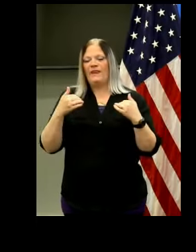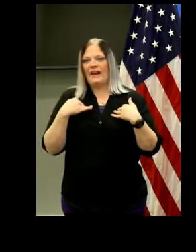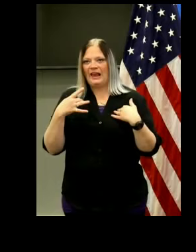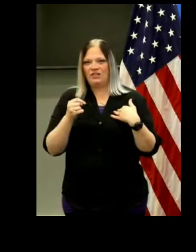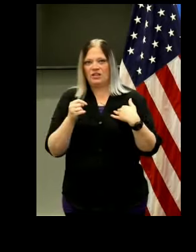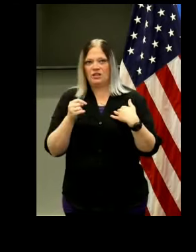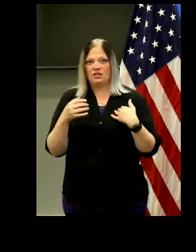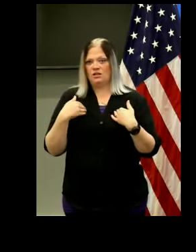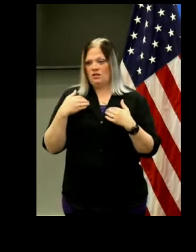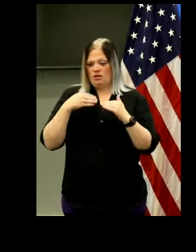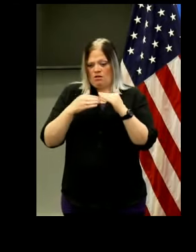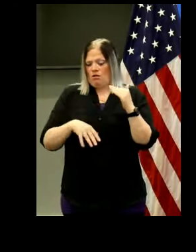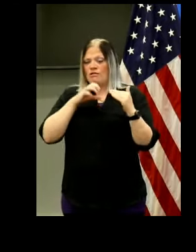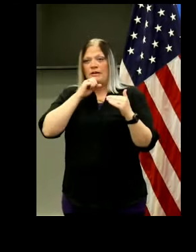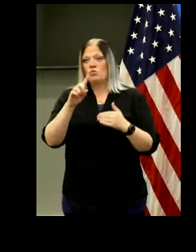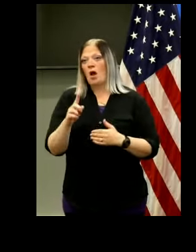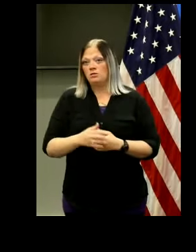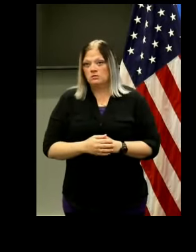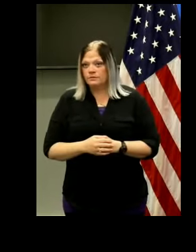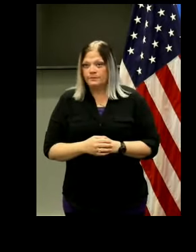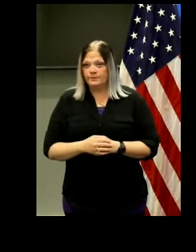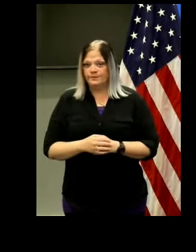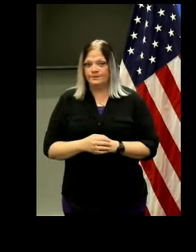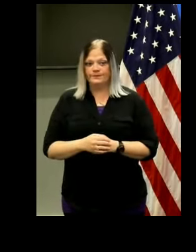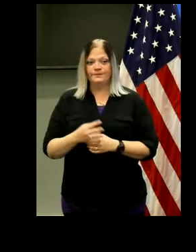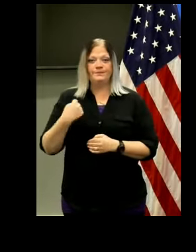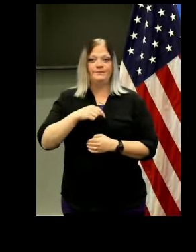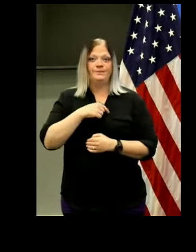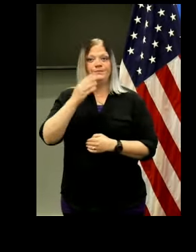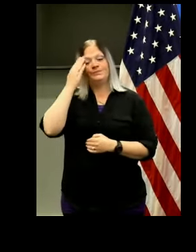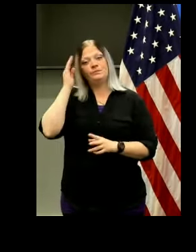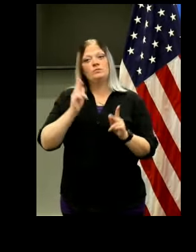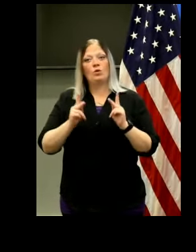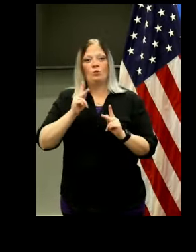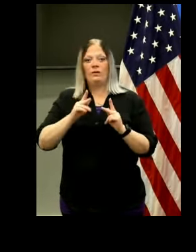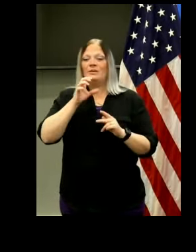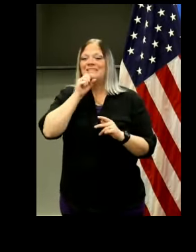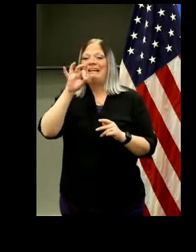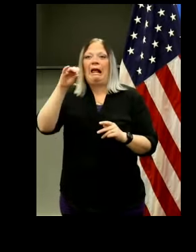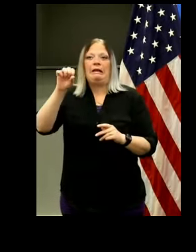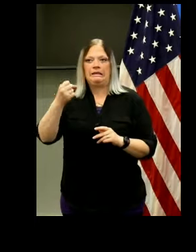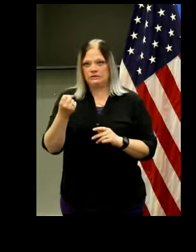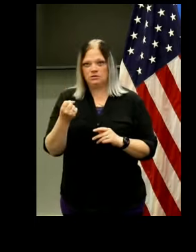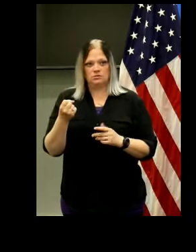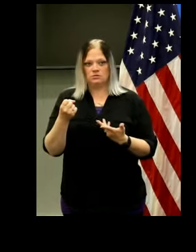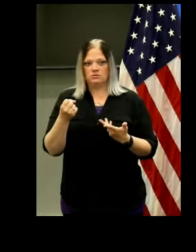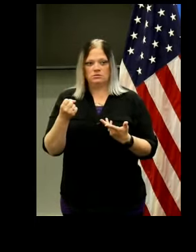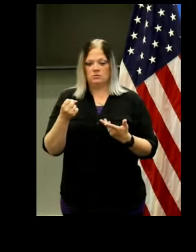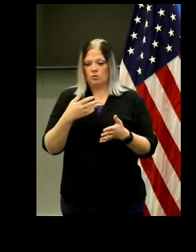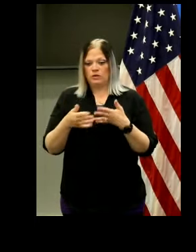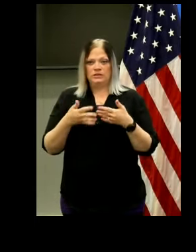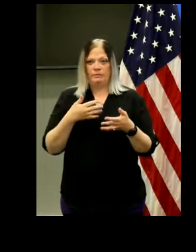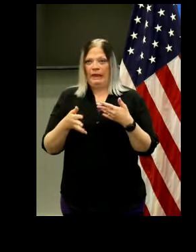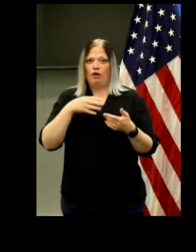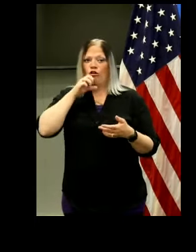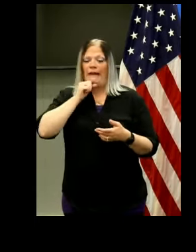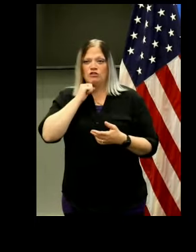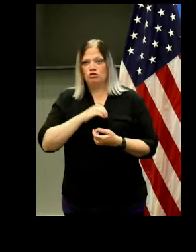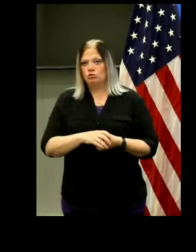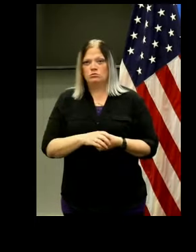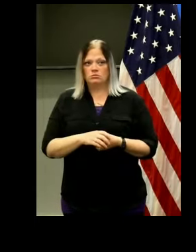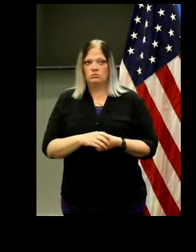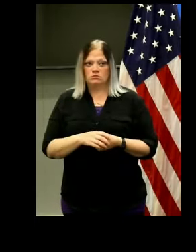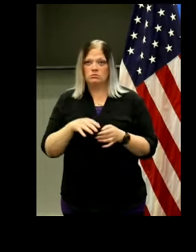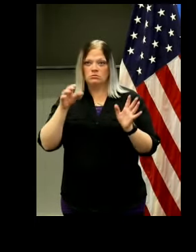young as under the age of 1, and we know of individuals that were in their 90s that had it. So that doesn't really matter what age you are, you can